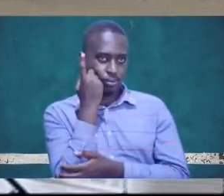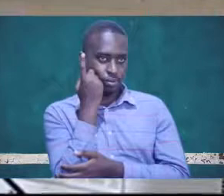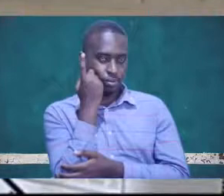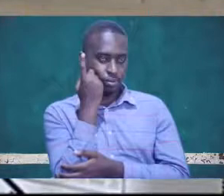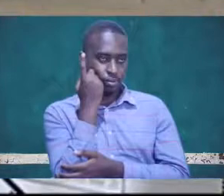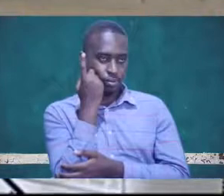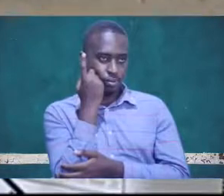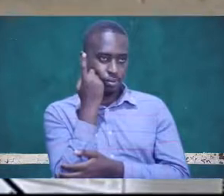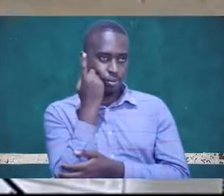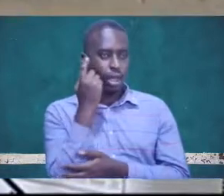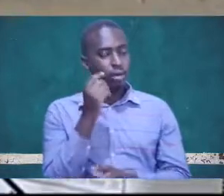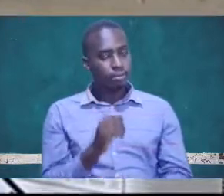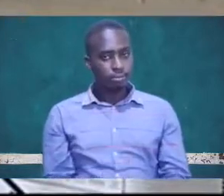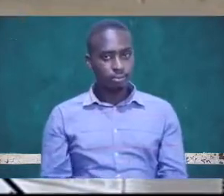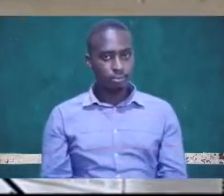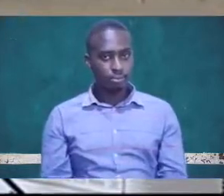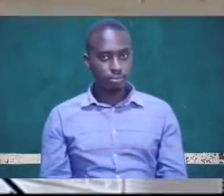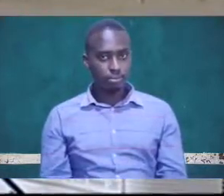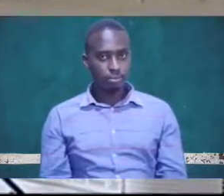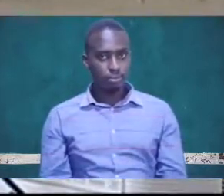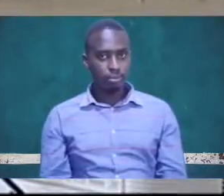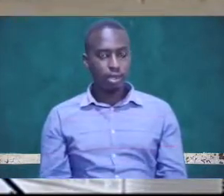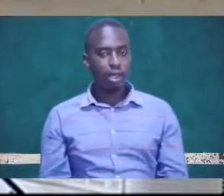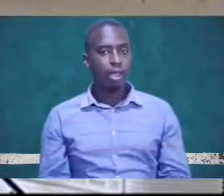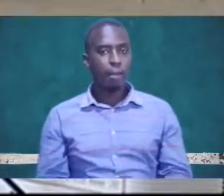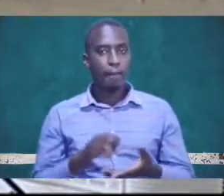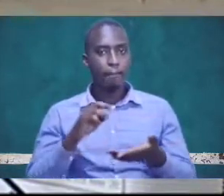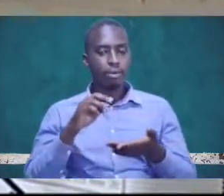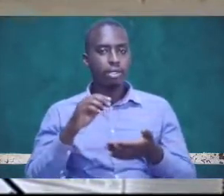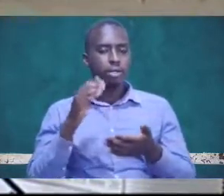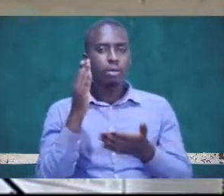Understand by nuclear